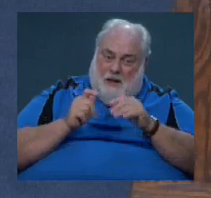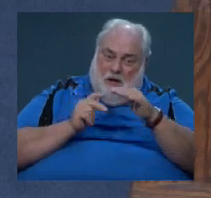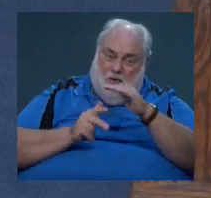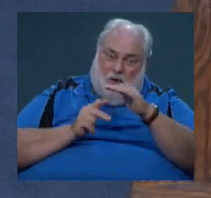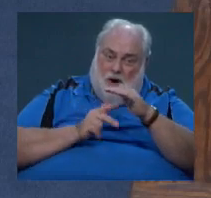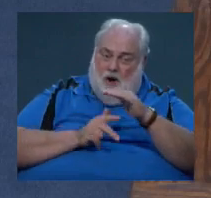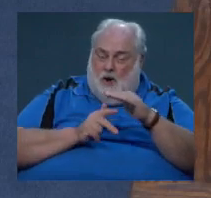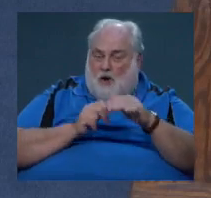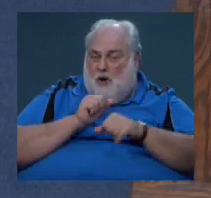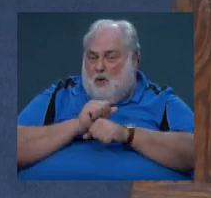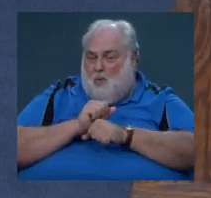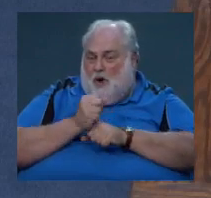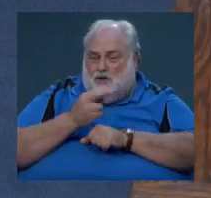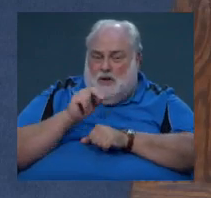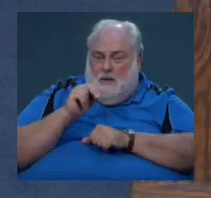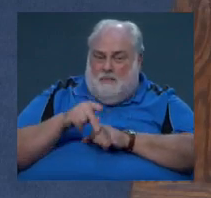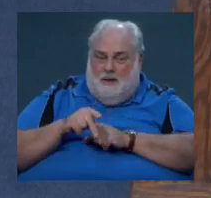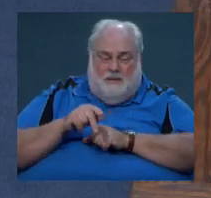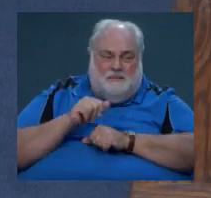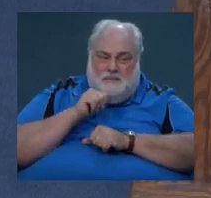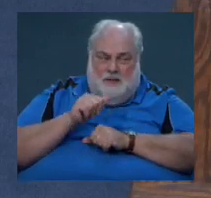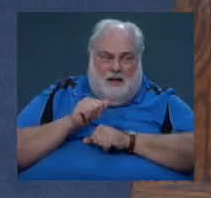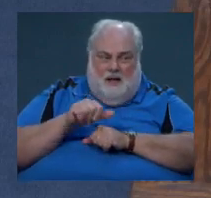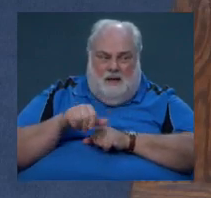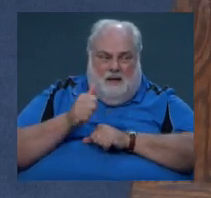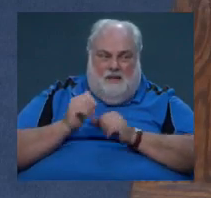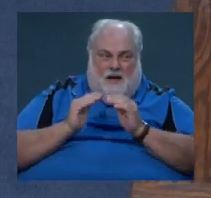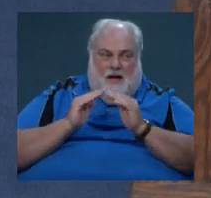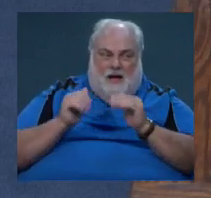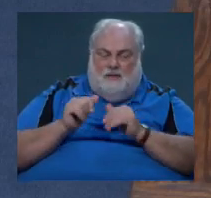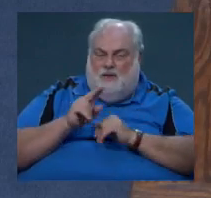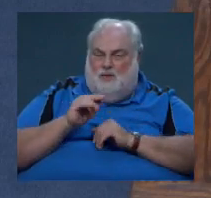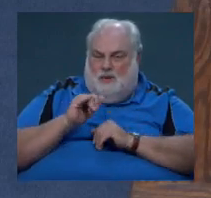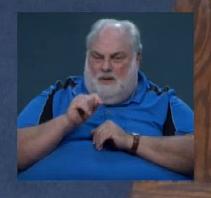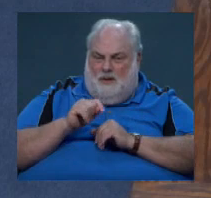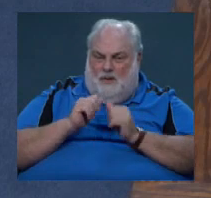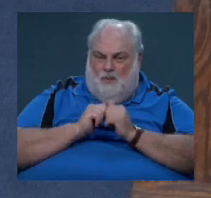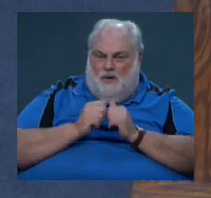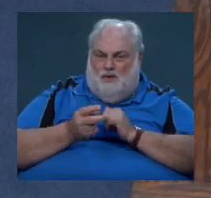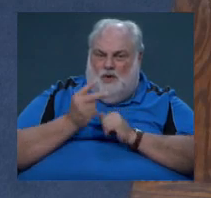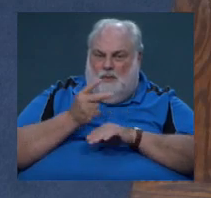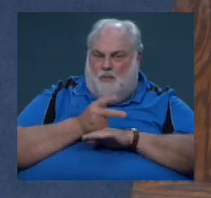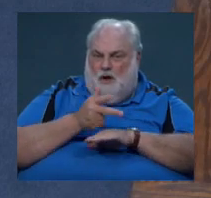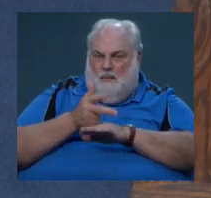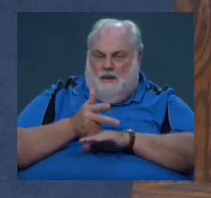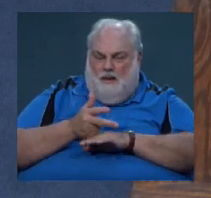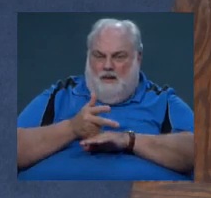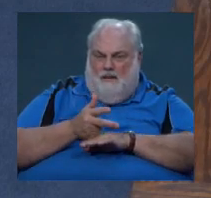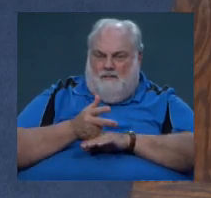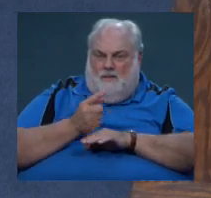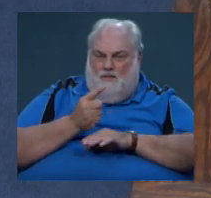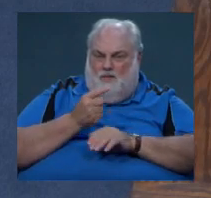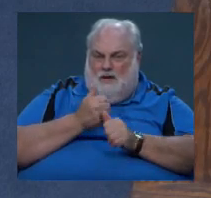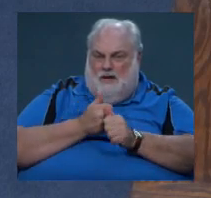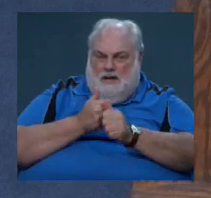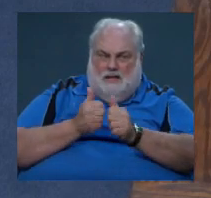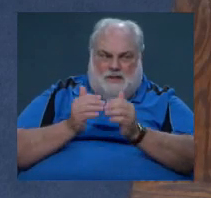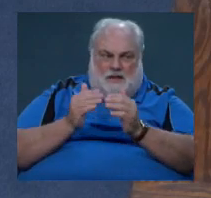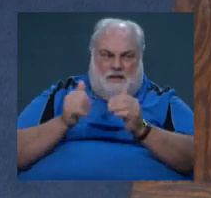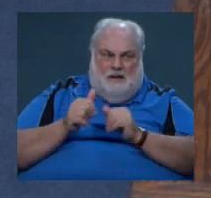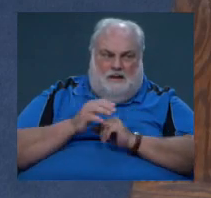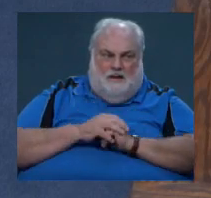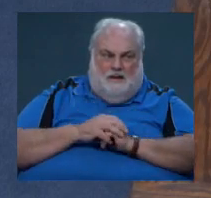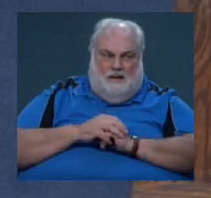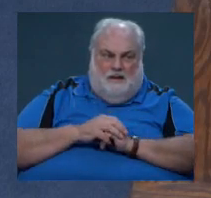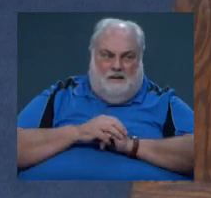garage or a workshop, but not another housing unit with just two parking places, one for each house.